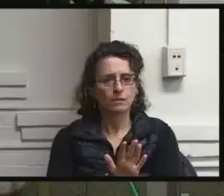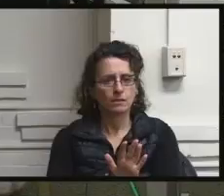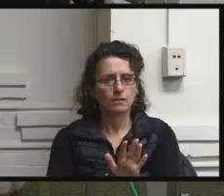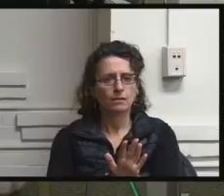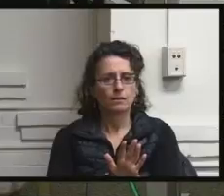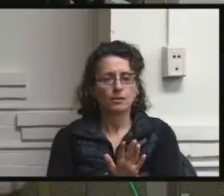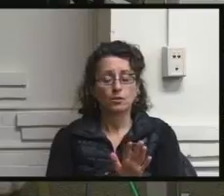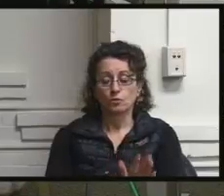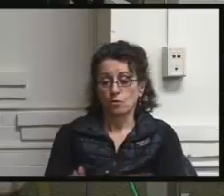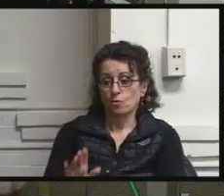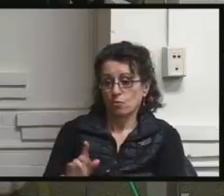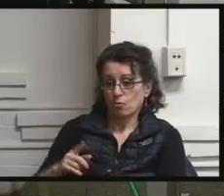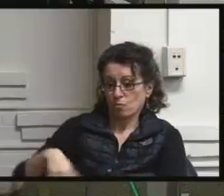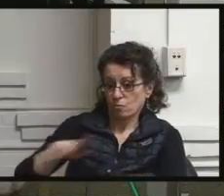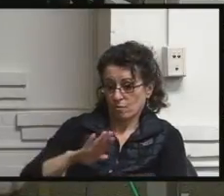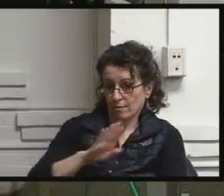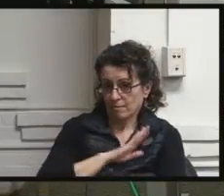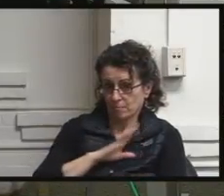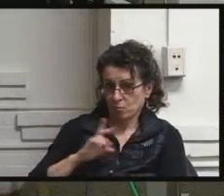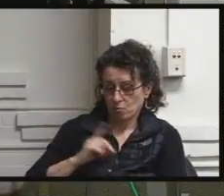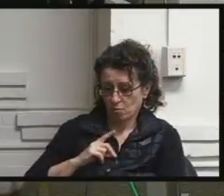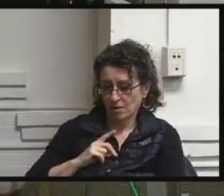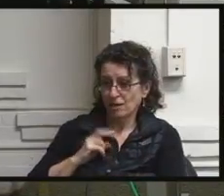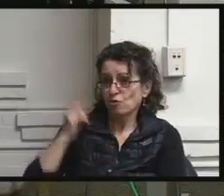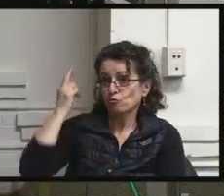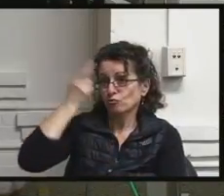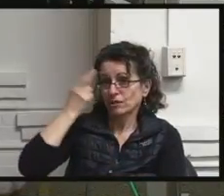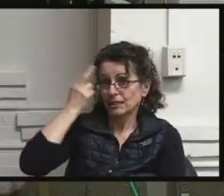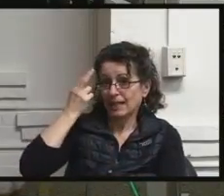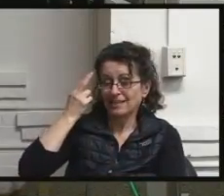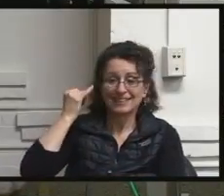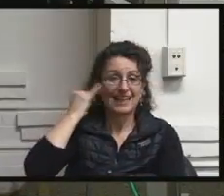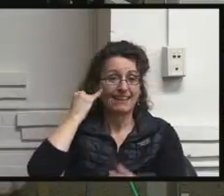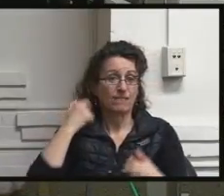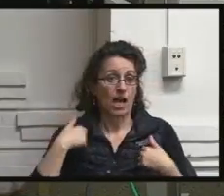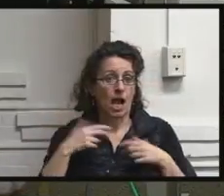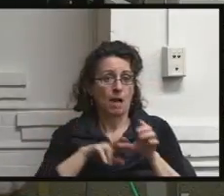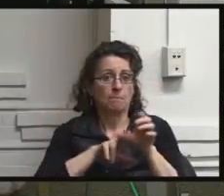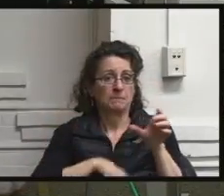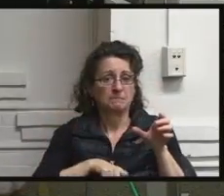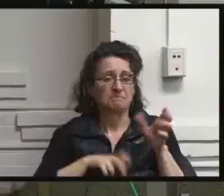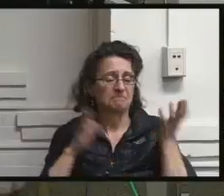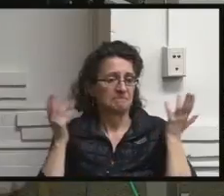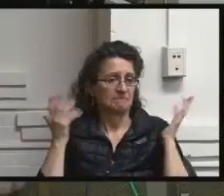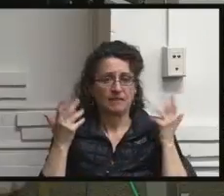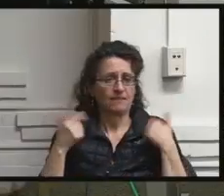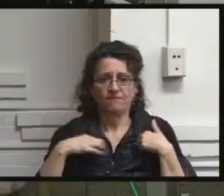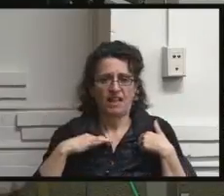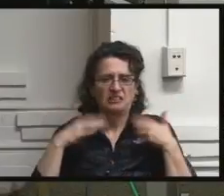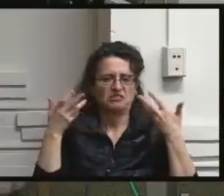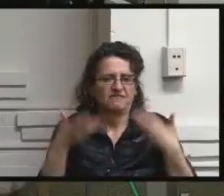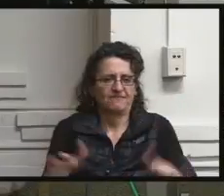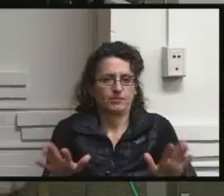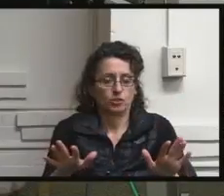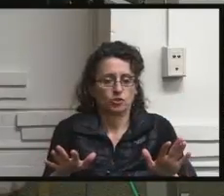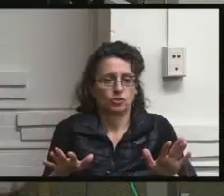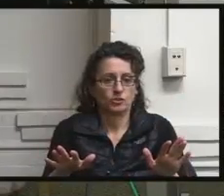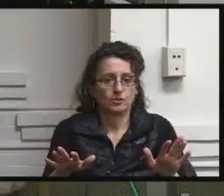aware that if I stop doing the work that I'm doing, that number is going up